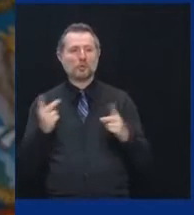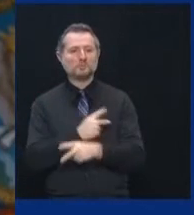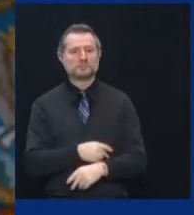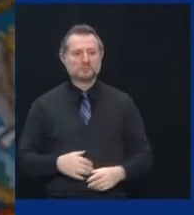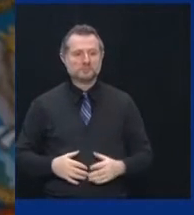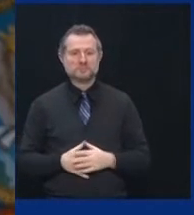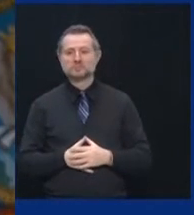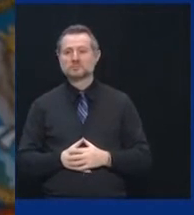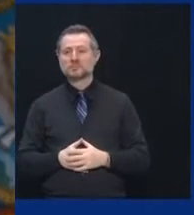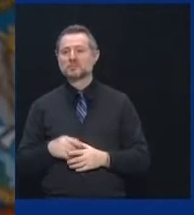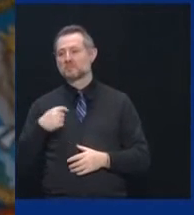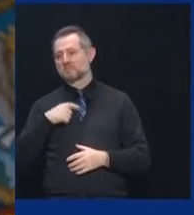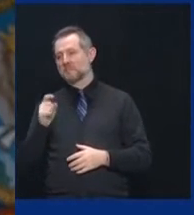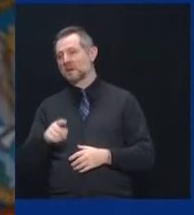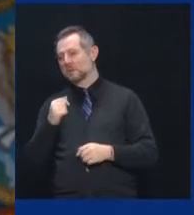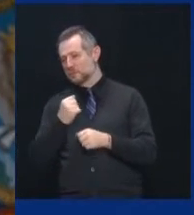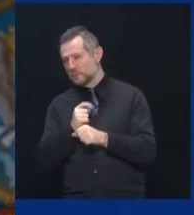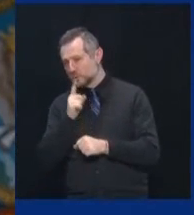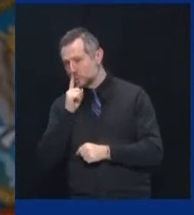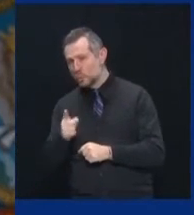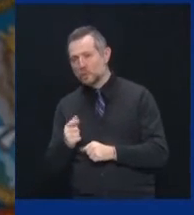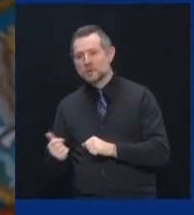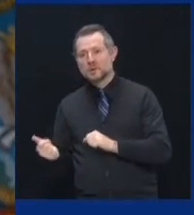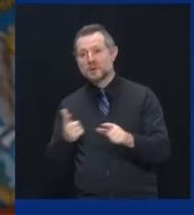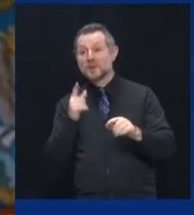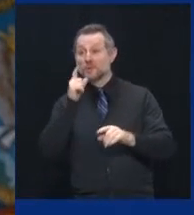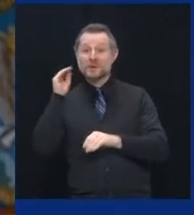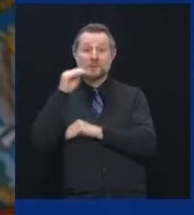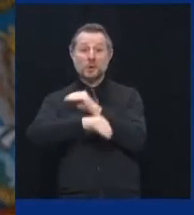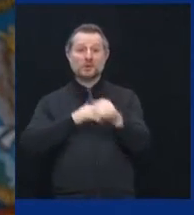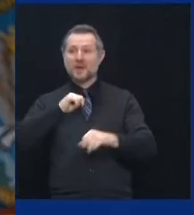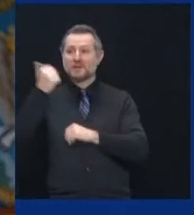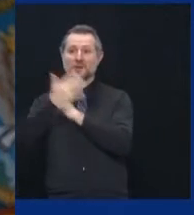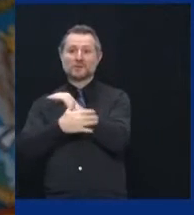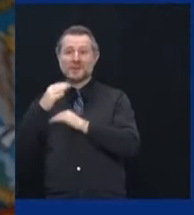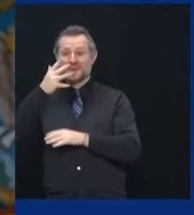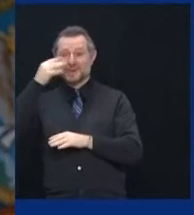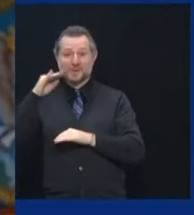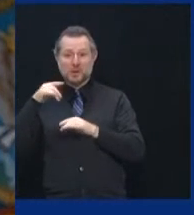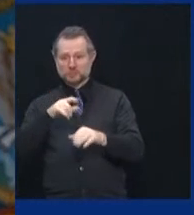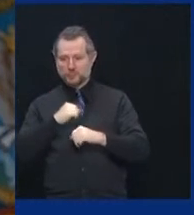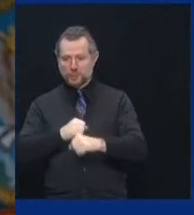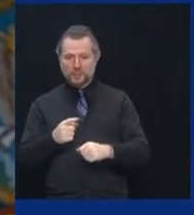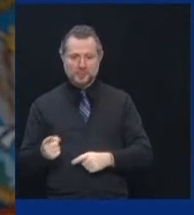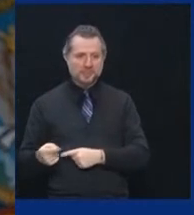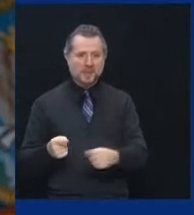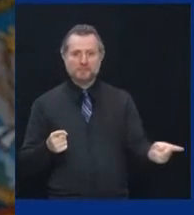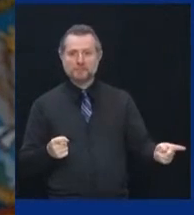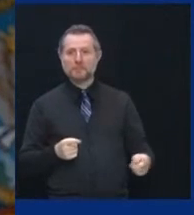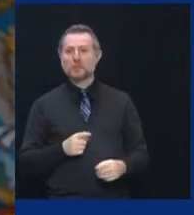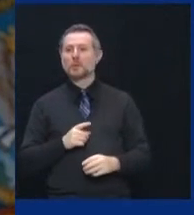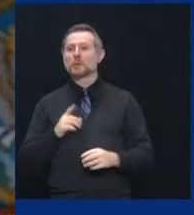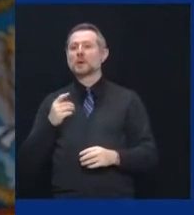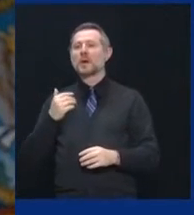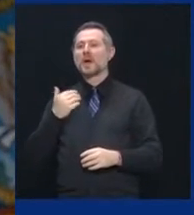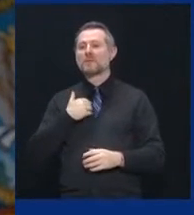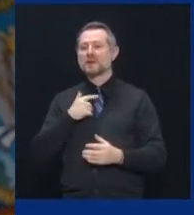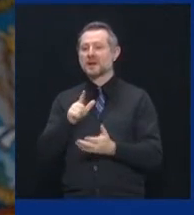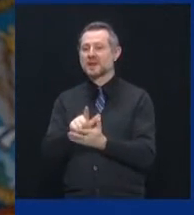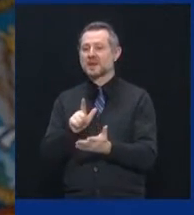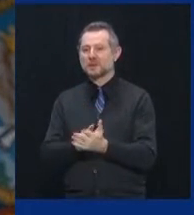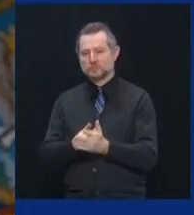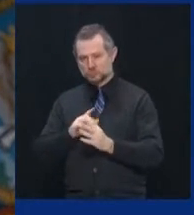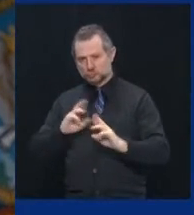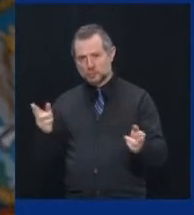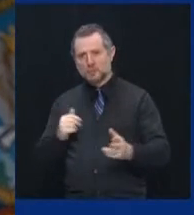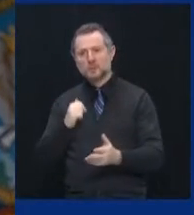must ensure all immigrants are protected and have legal counsel by fully funding our Liberty Defense